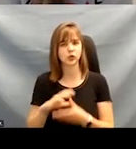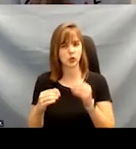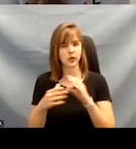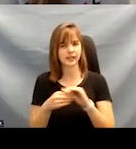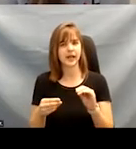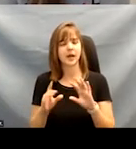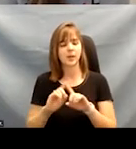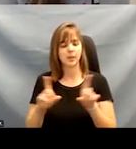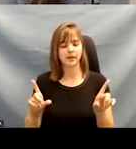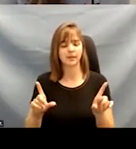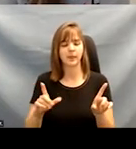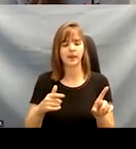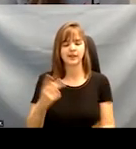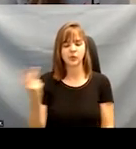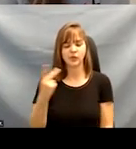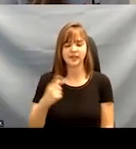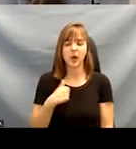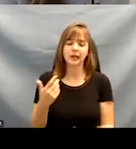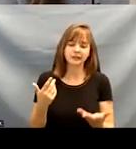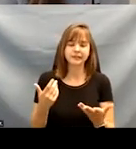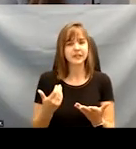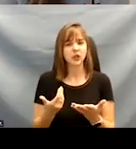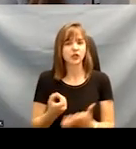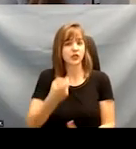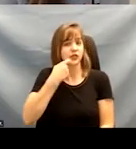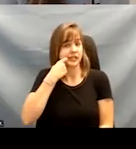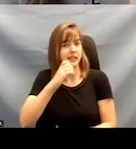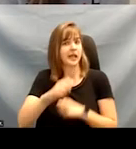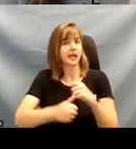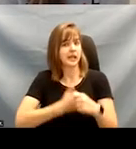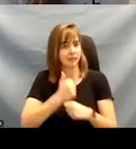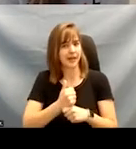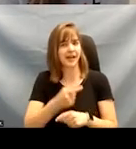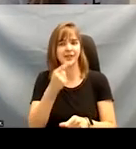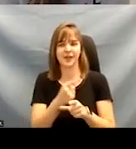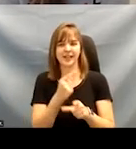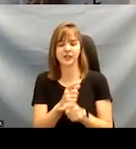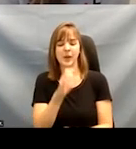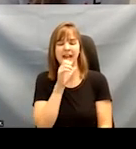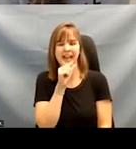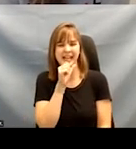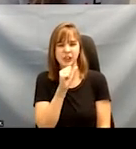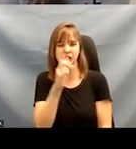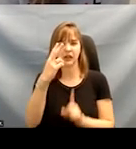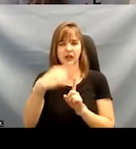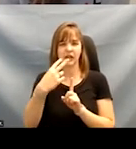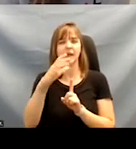definitely been a challenge for us, especially operating a business with so many different, not just like having to deal with customers and consumers,